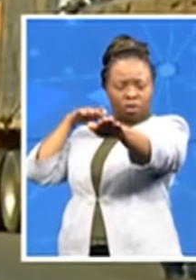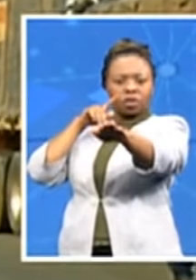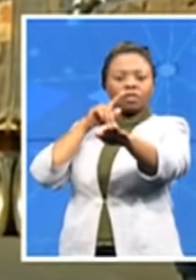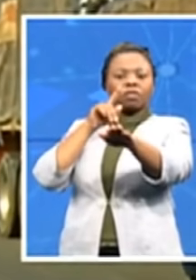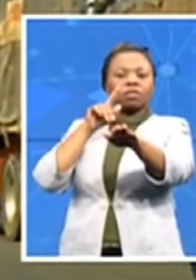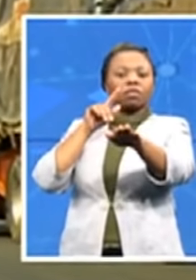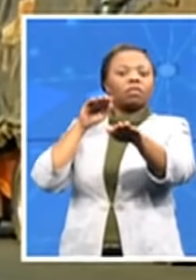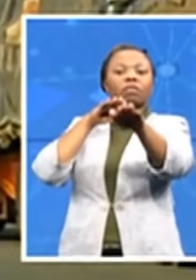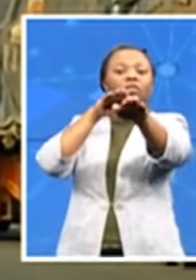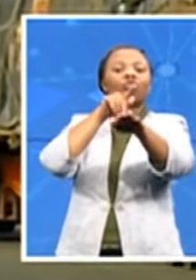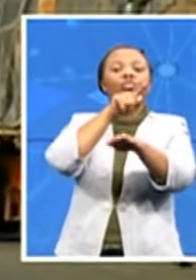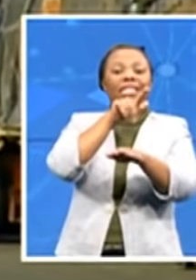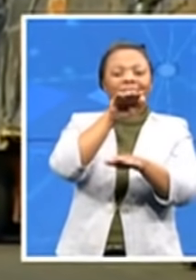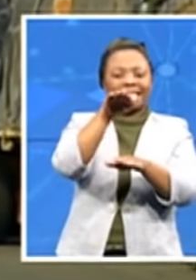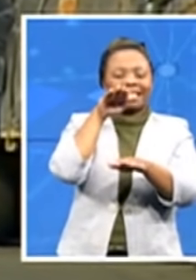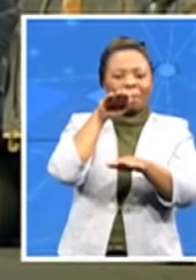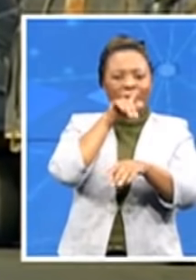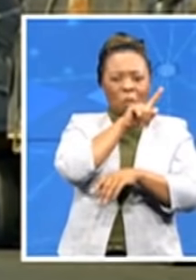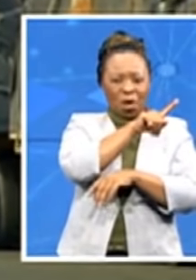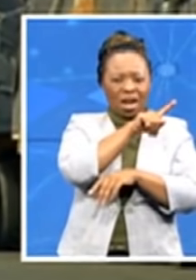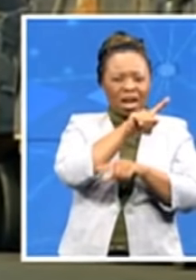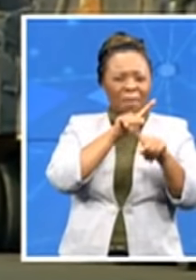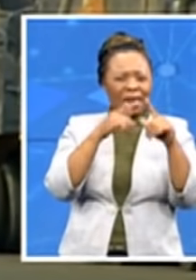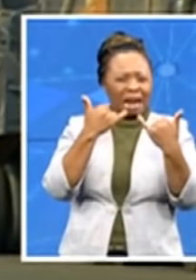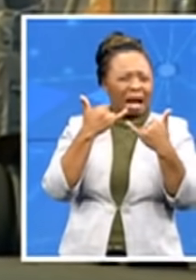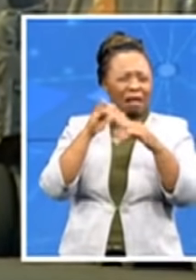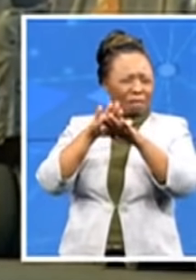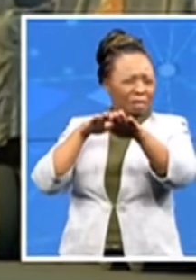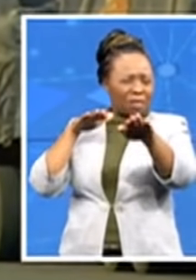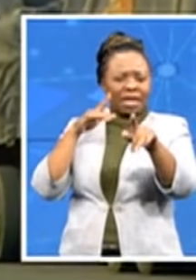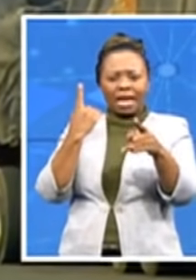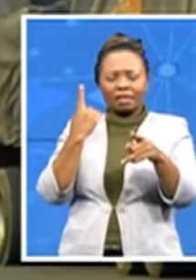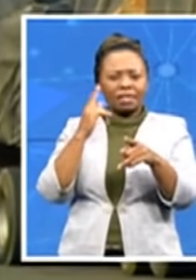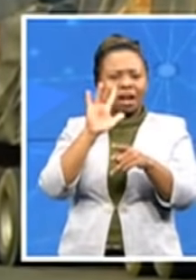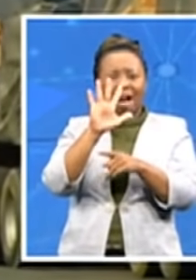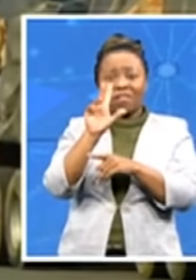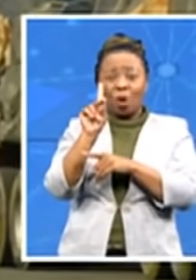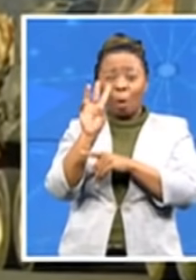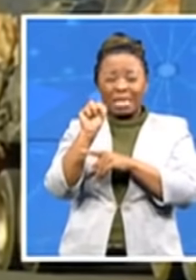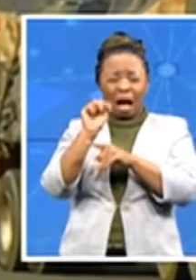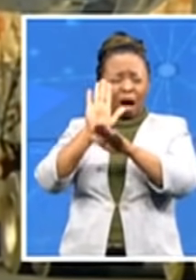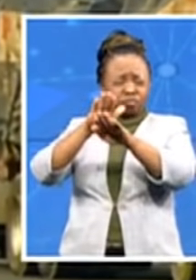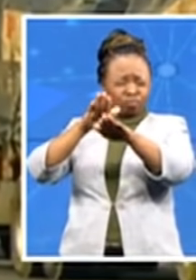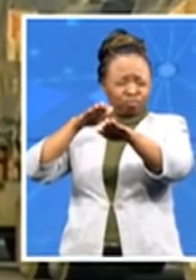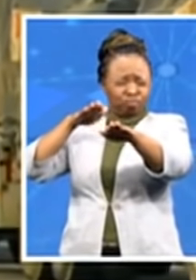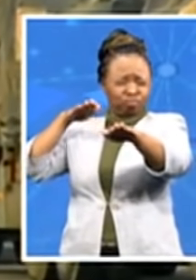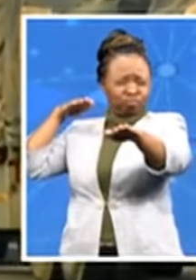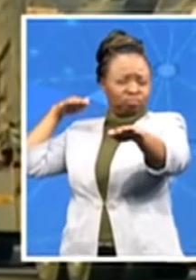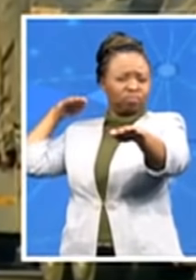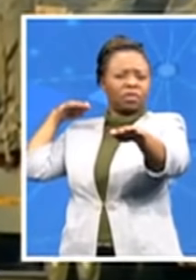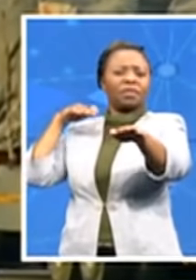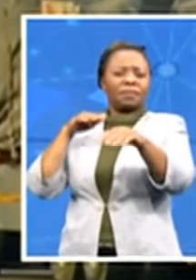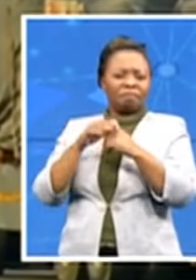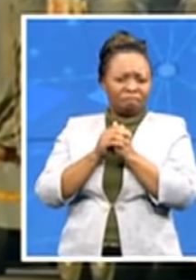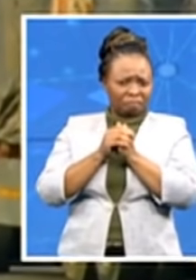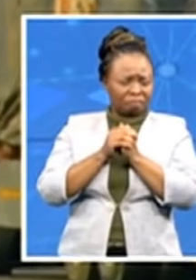up for about 5.5 kilometers. These are trucks that have been recalled to base in other